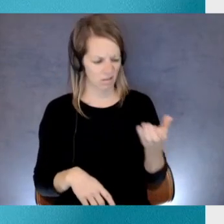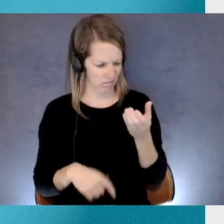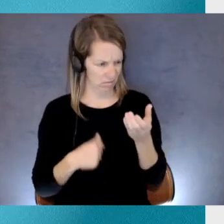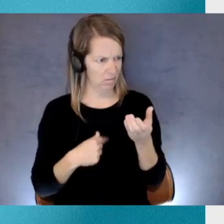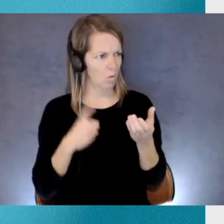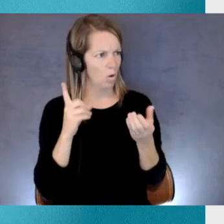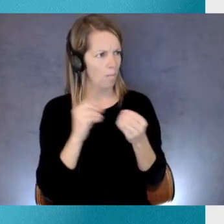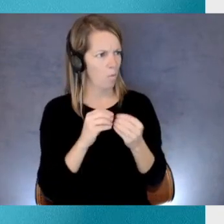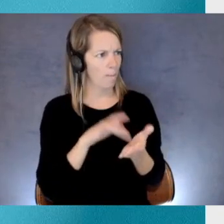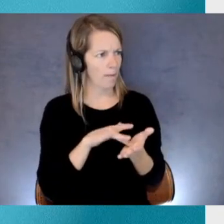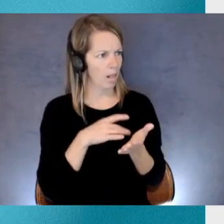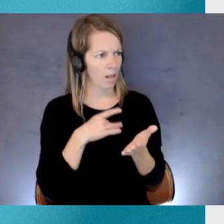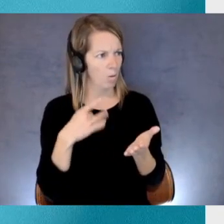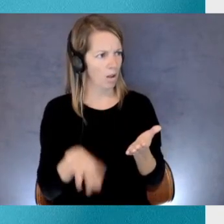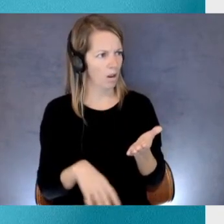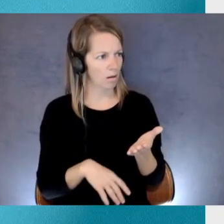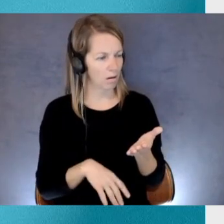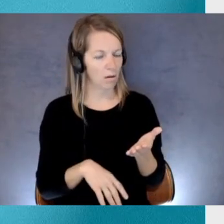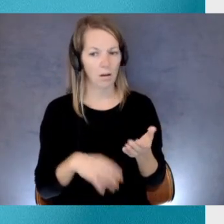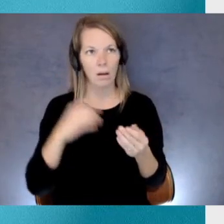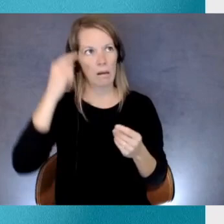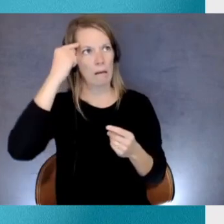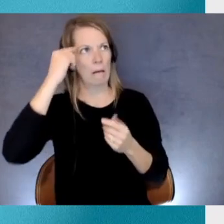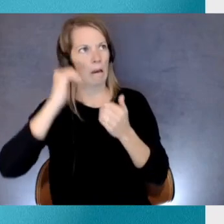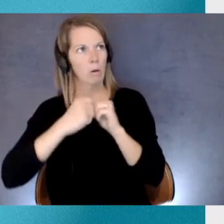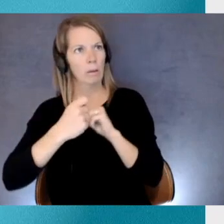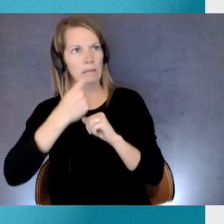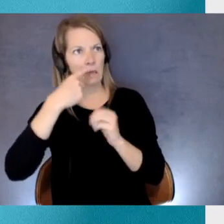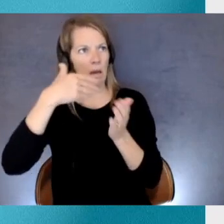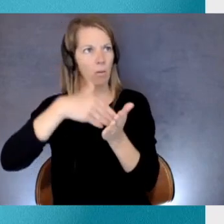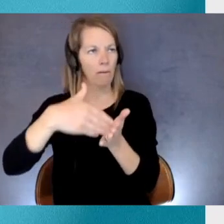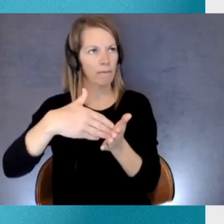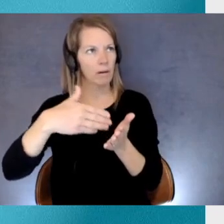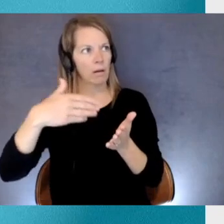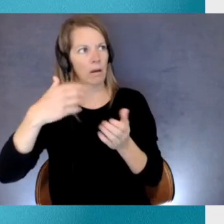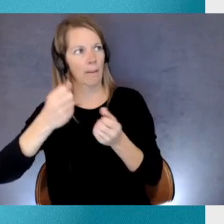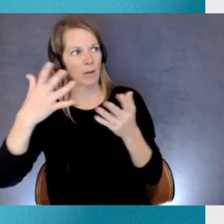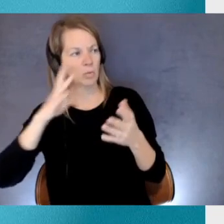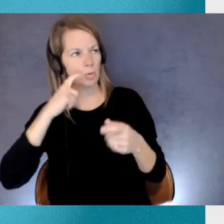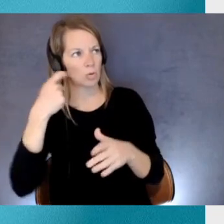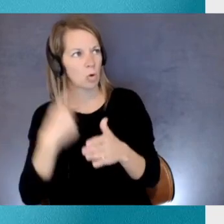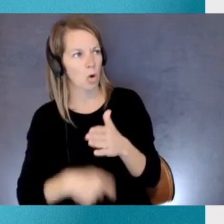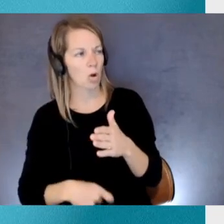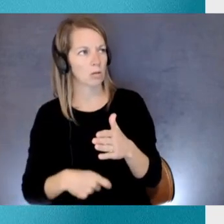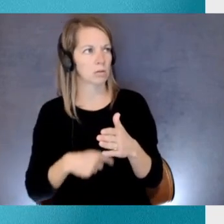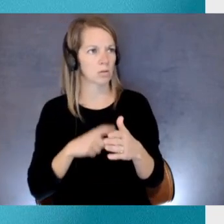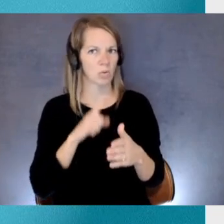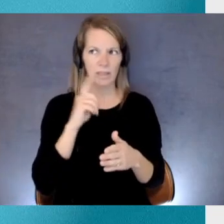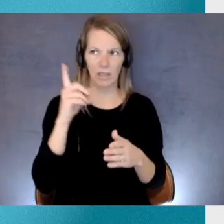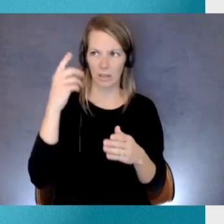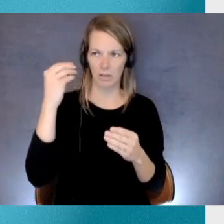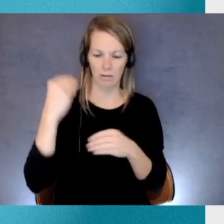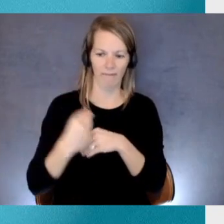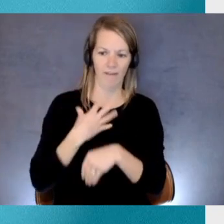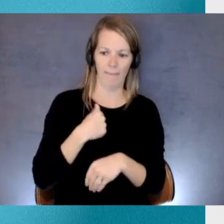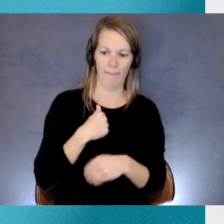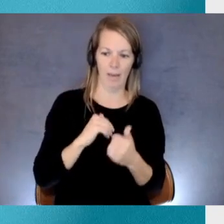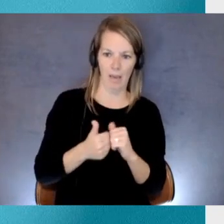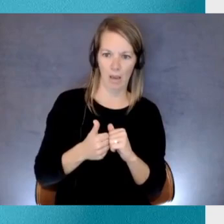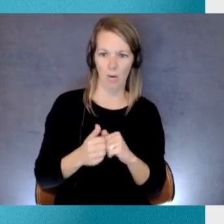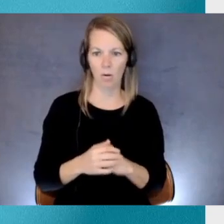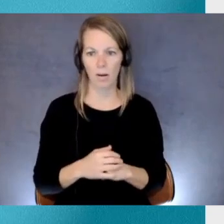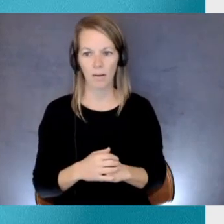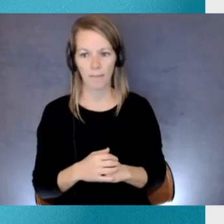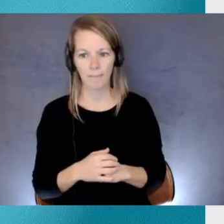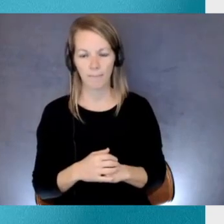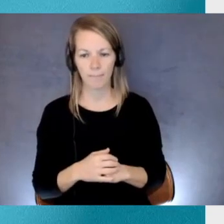more pill? Good. Yeah, thinking, how do I take this? How often? Thinking, how much will this cost? What will it really do to me? Great, great, great. I